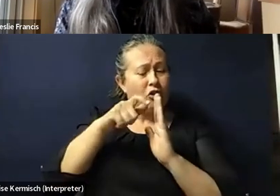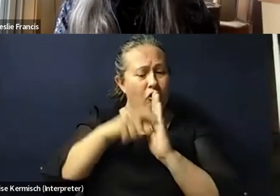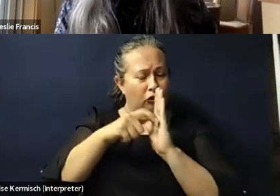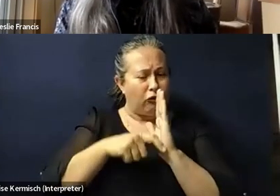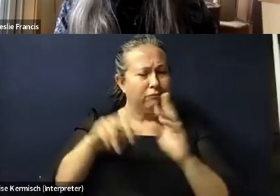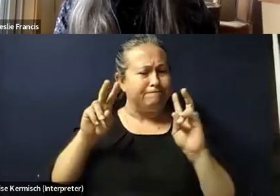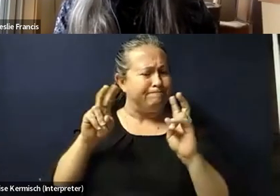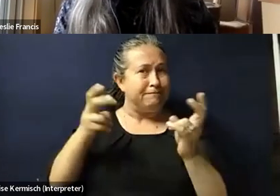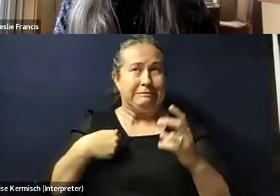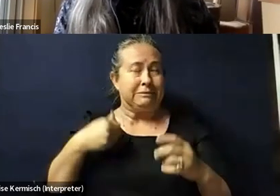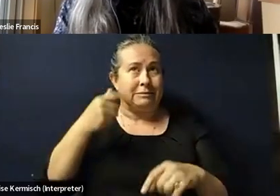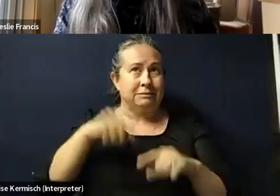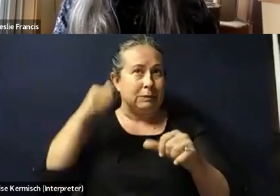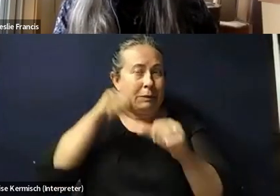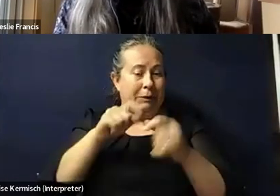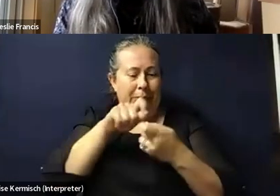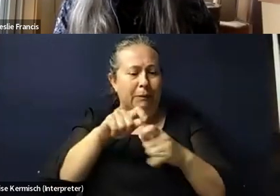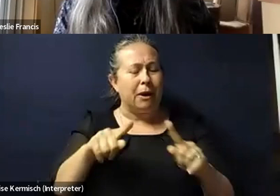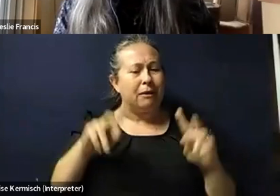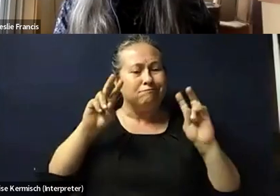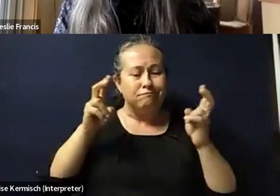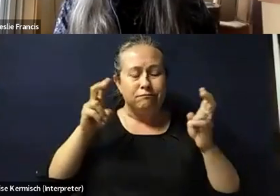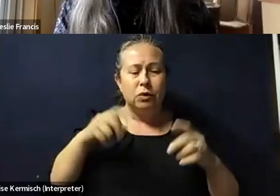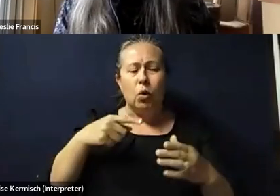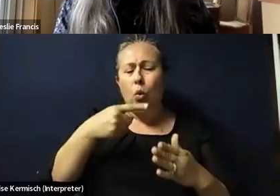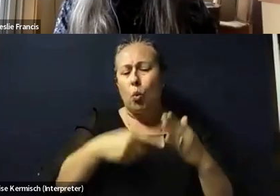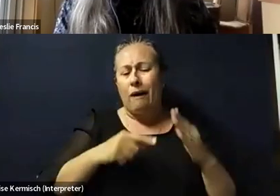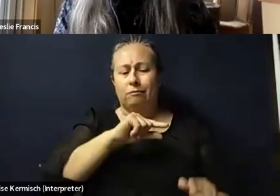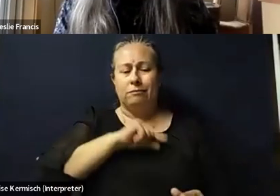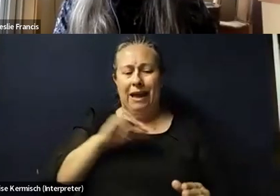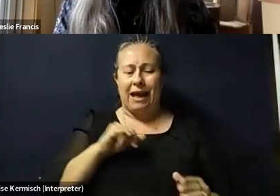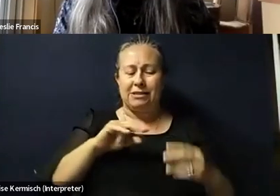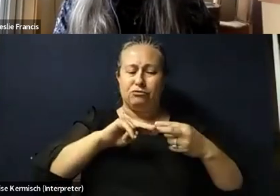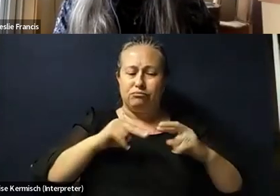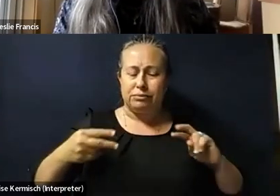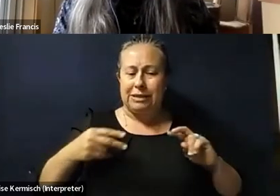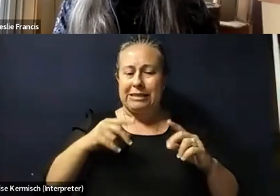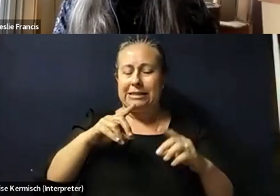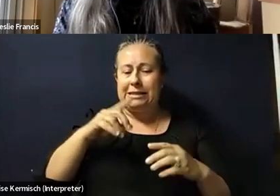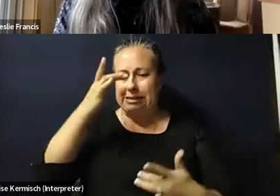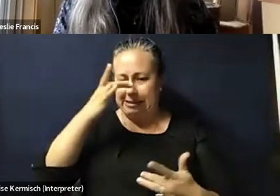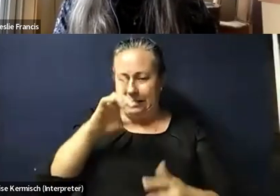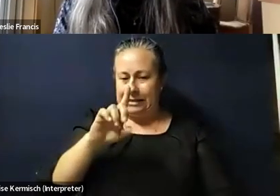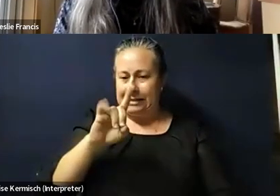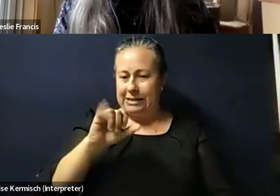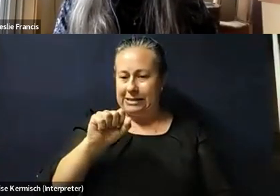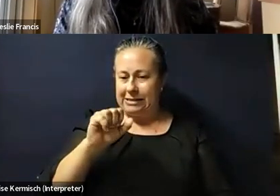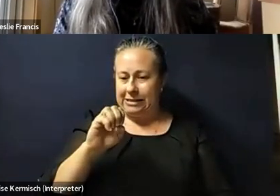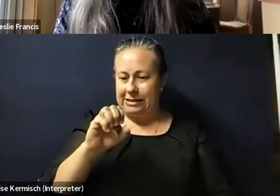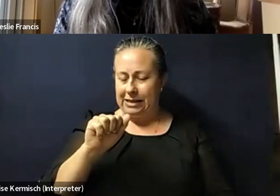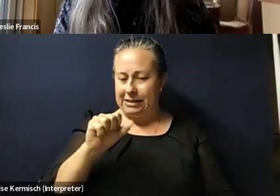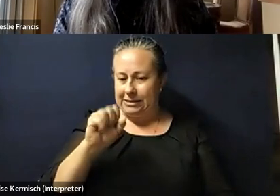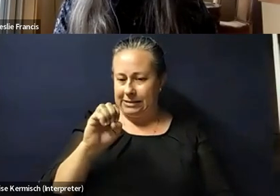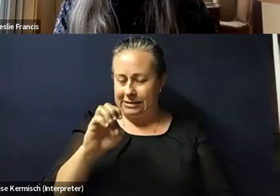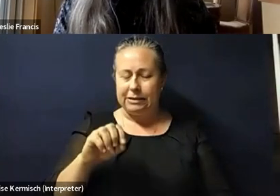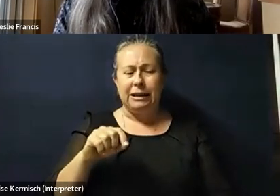something like, and I'm paraphrasing here, what qualifies as a genetic disease, or what qualifies as a disease. And I think this goes to the